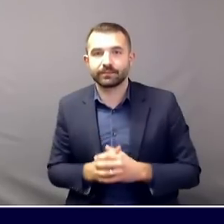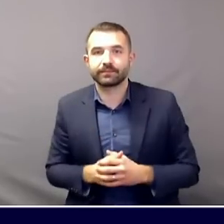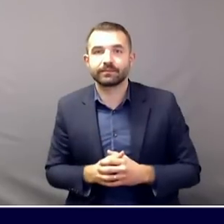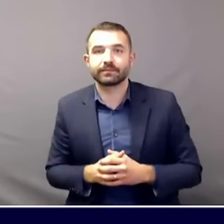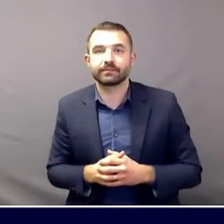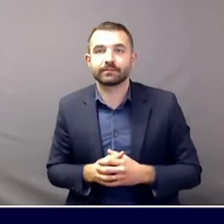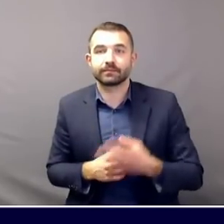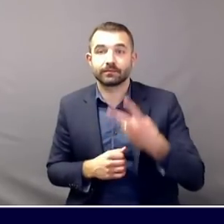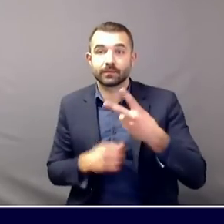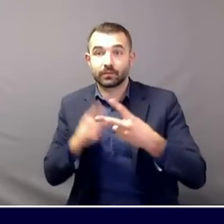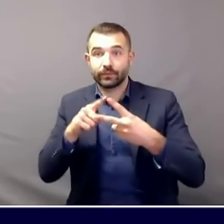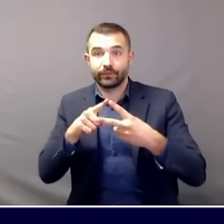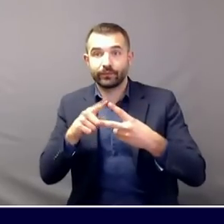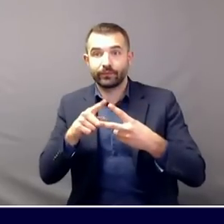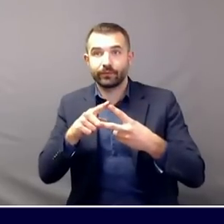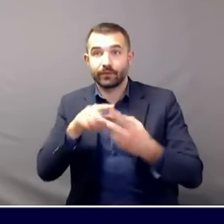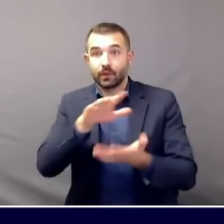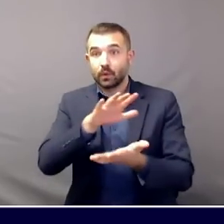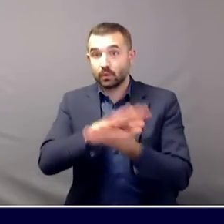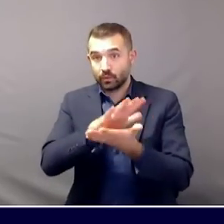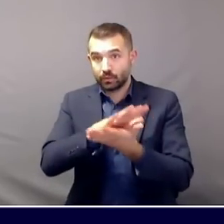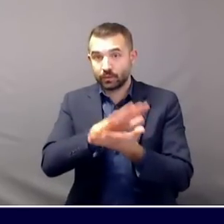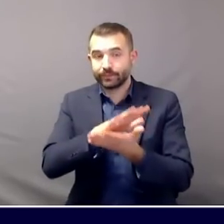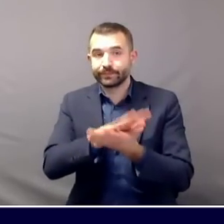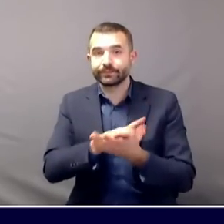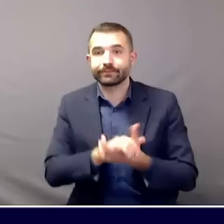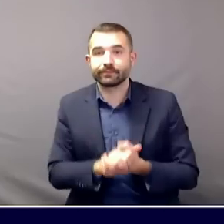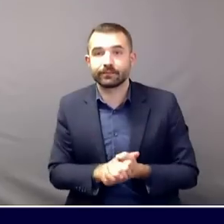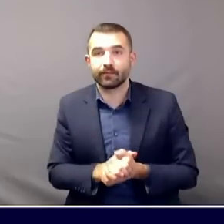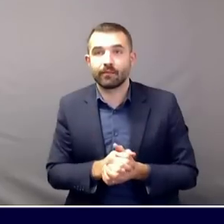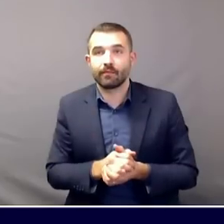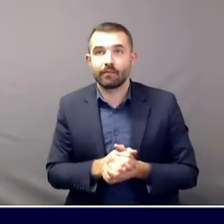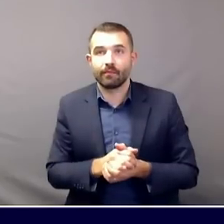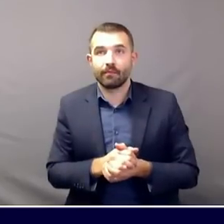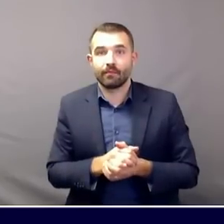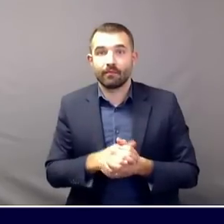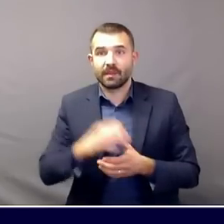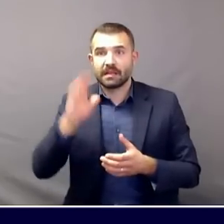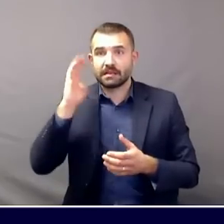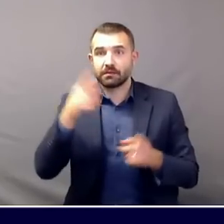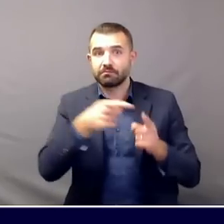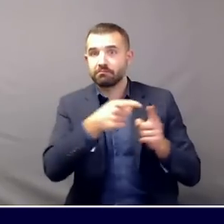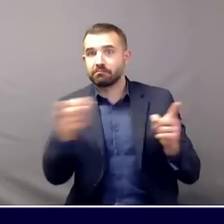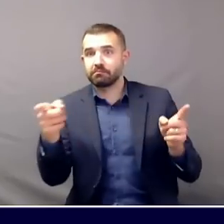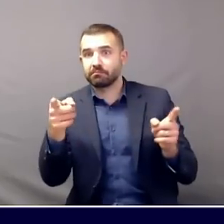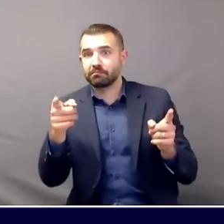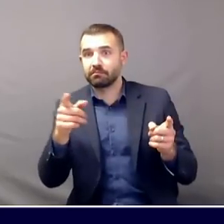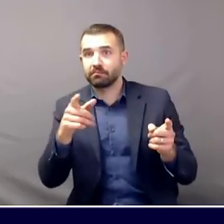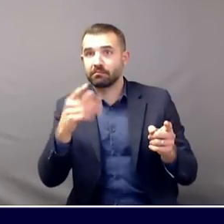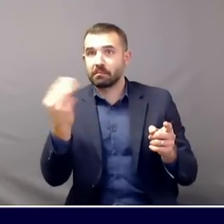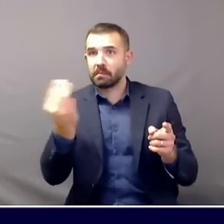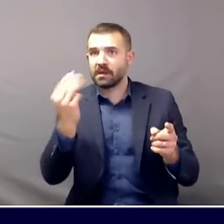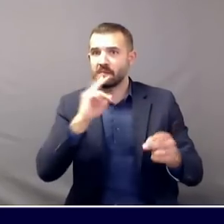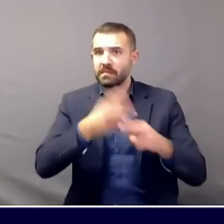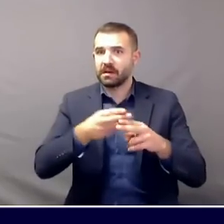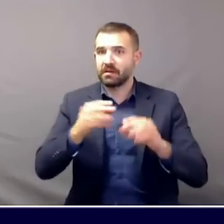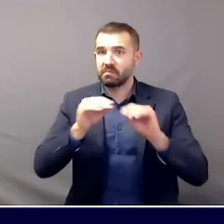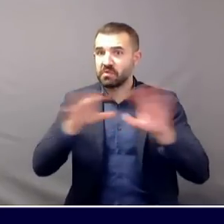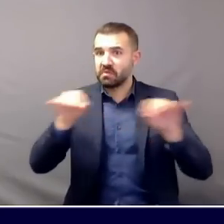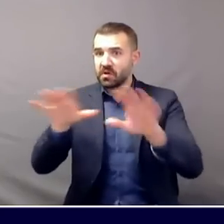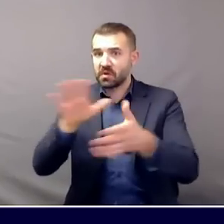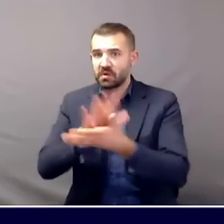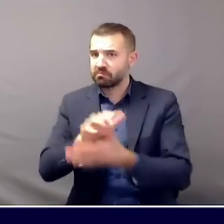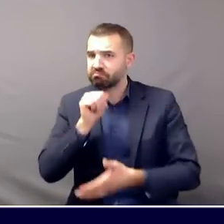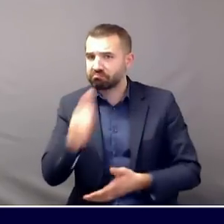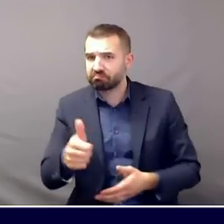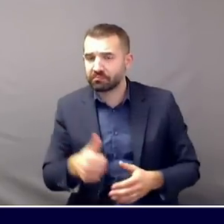about schools. Even though schools don't seem to be super spreaders, as you said, we're seeing more school-based outbreaks due to community